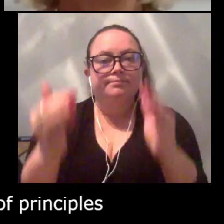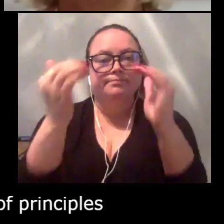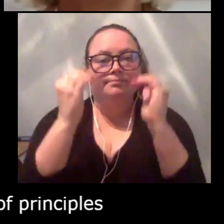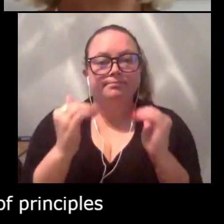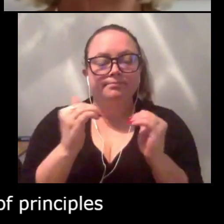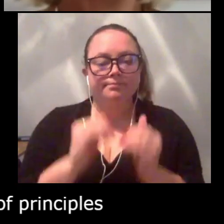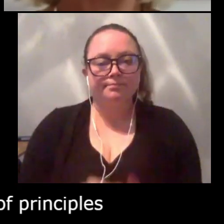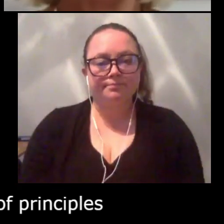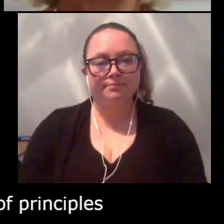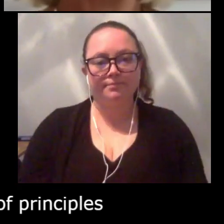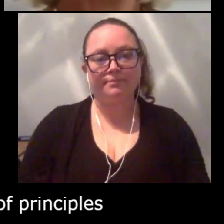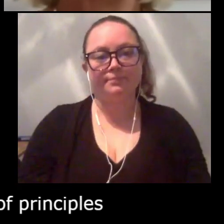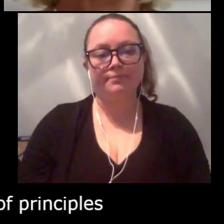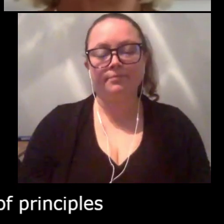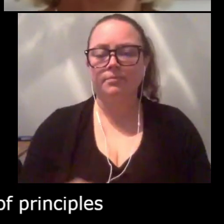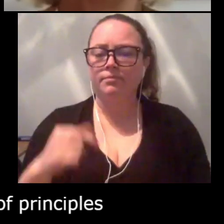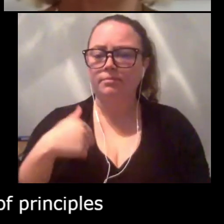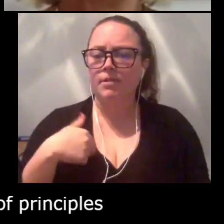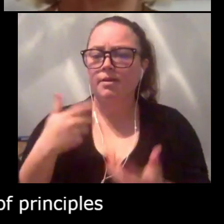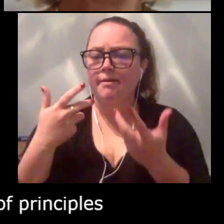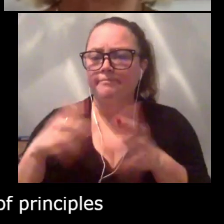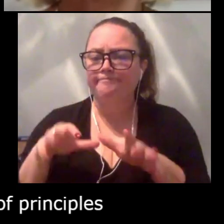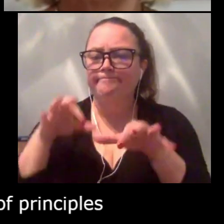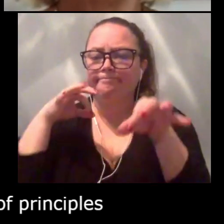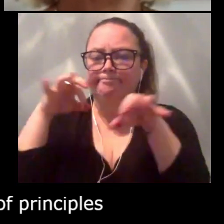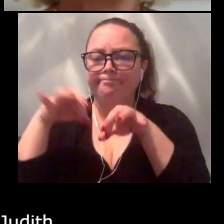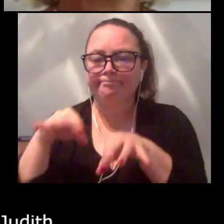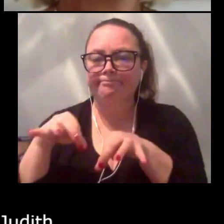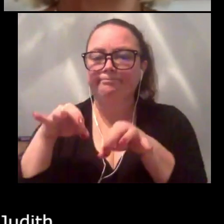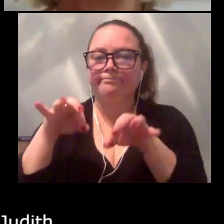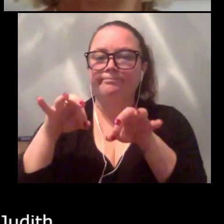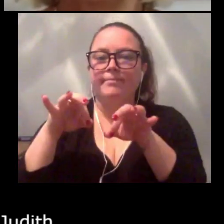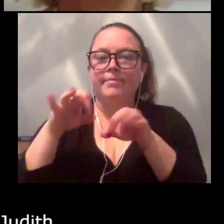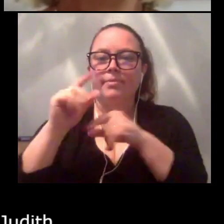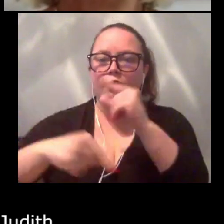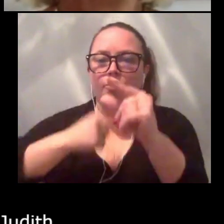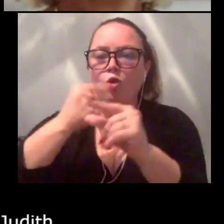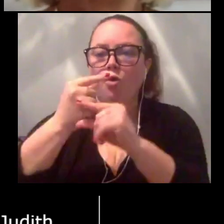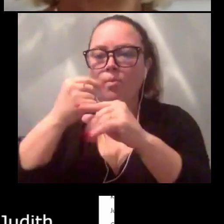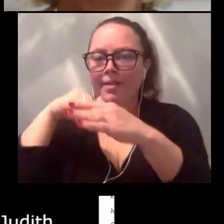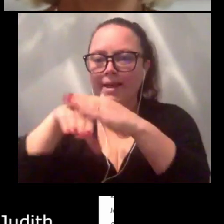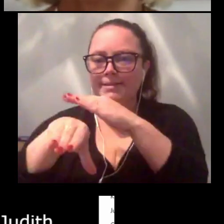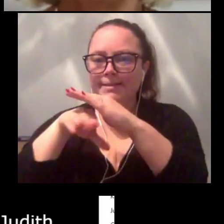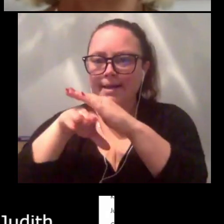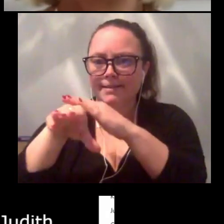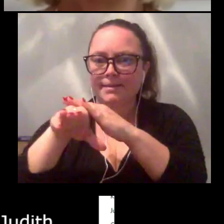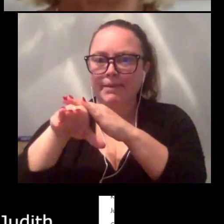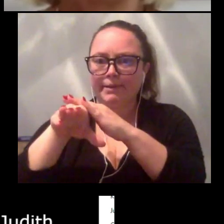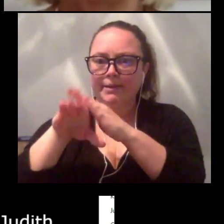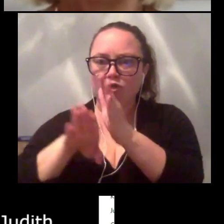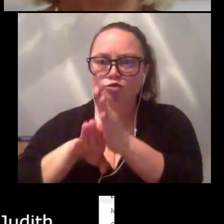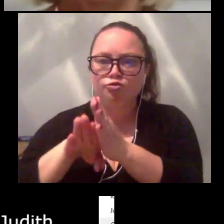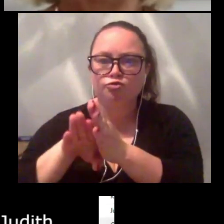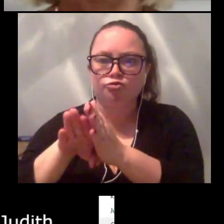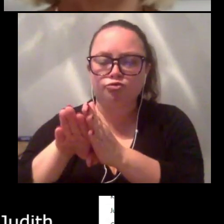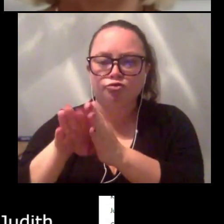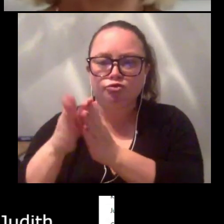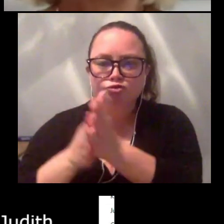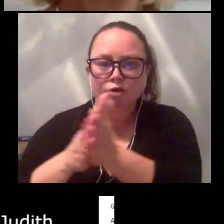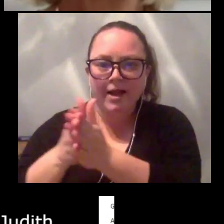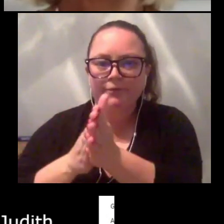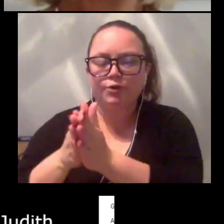Now, I've talked about the global accessibility drivers and on a policy